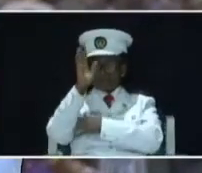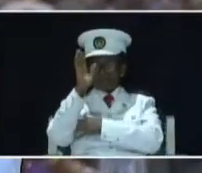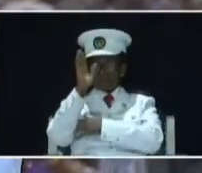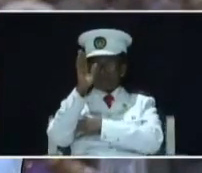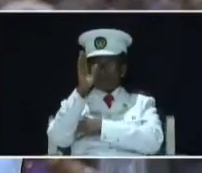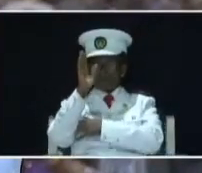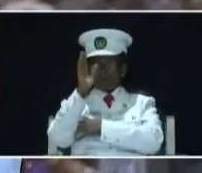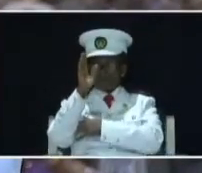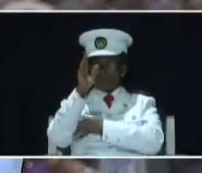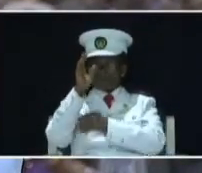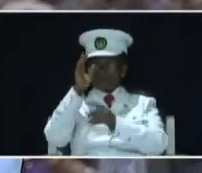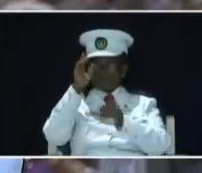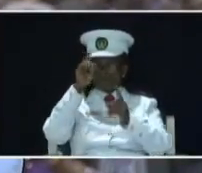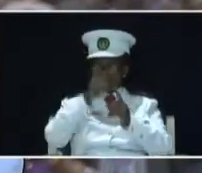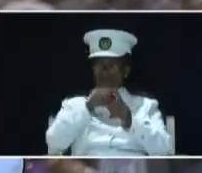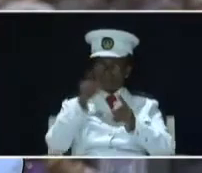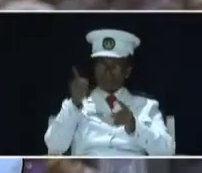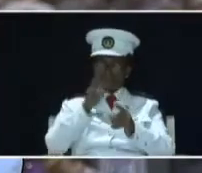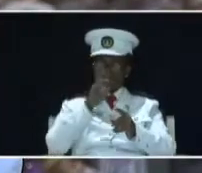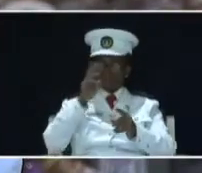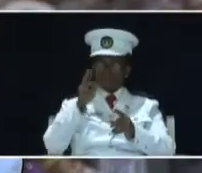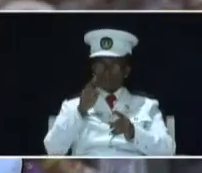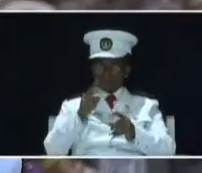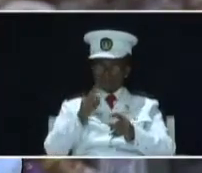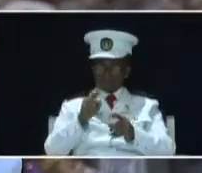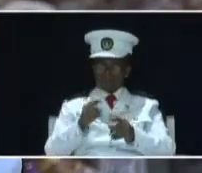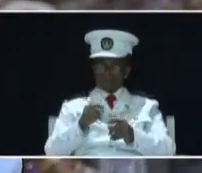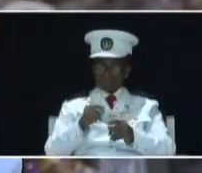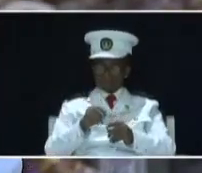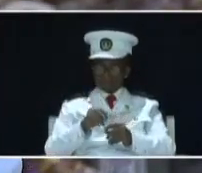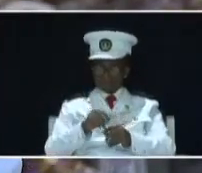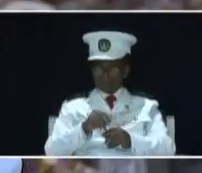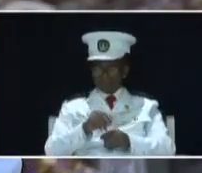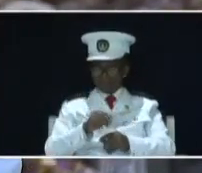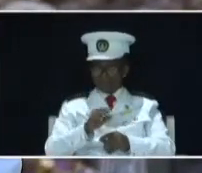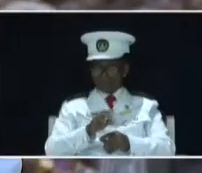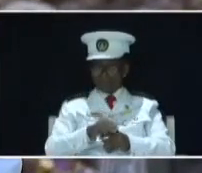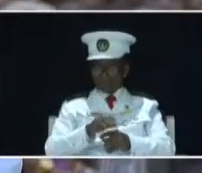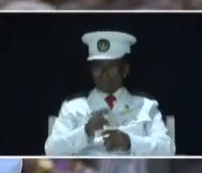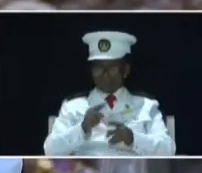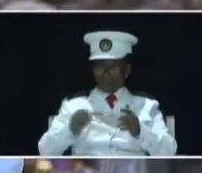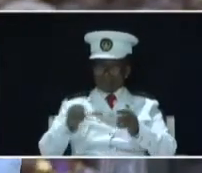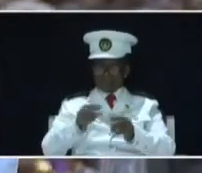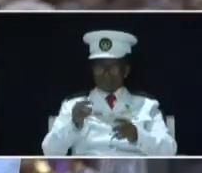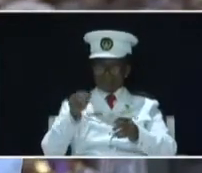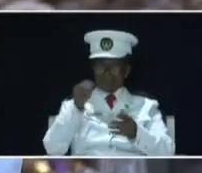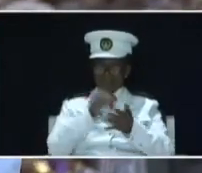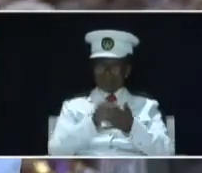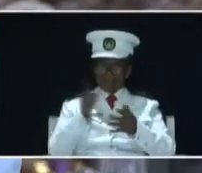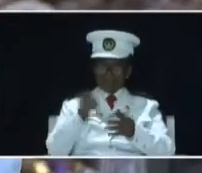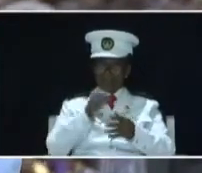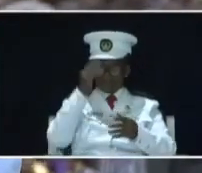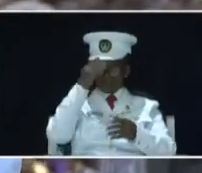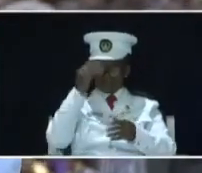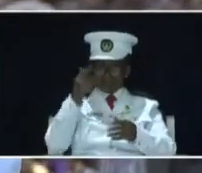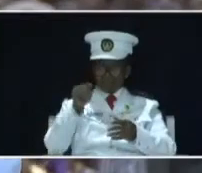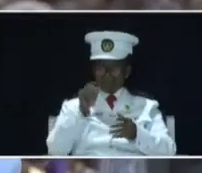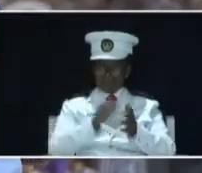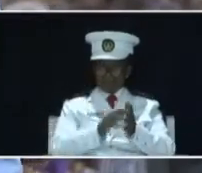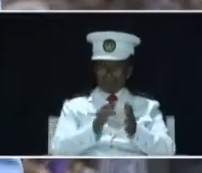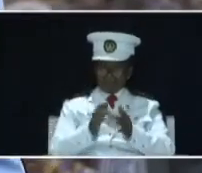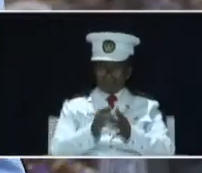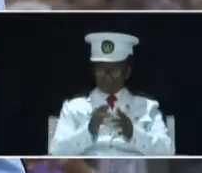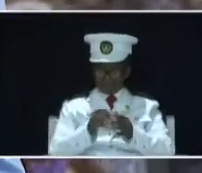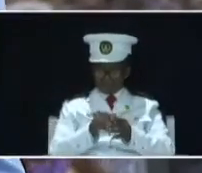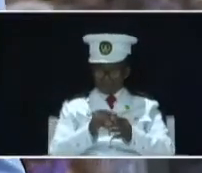unless you are thoroughly born again. You know, the Bible says if a man be in Christ, he's a